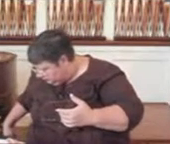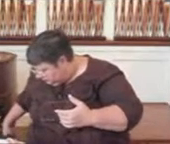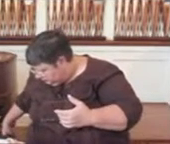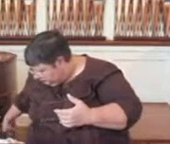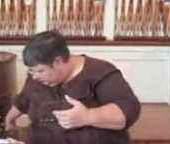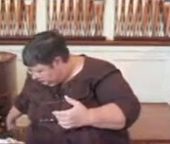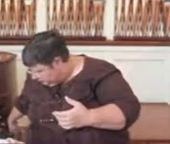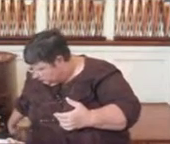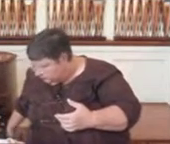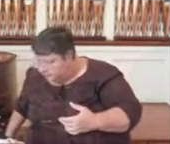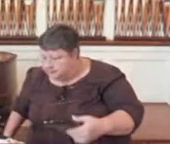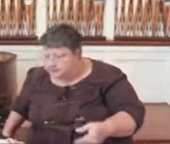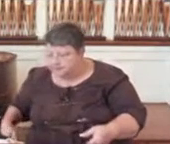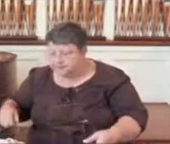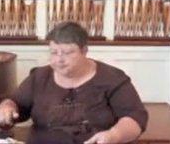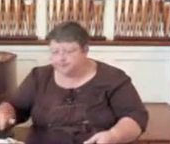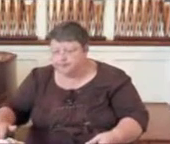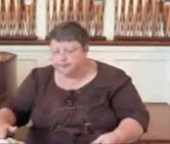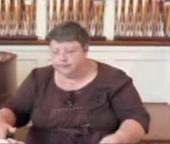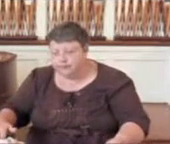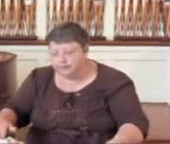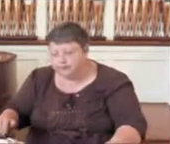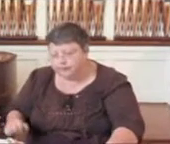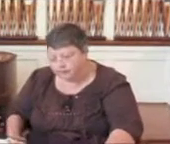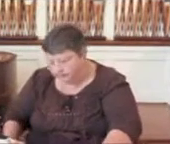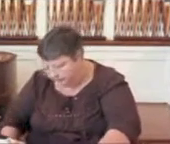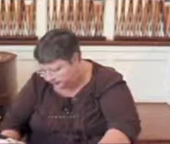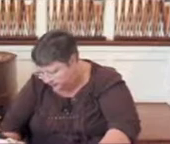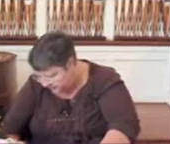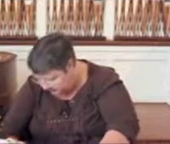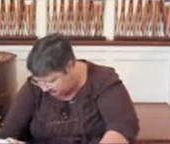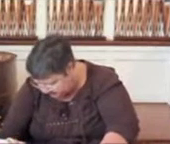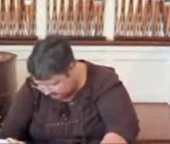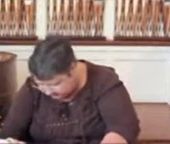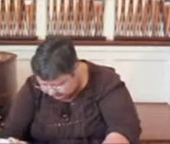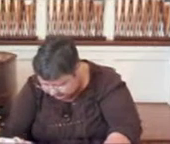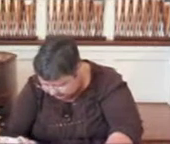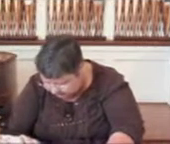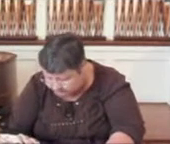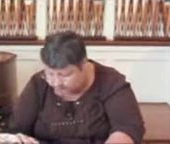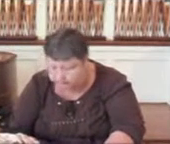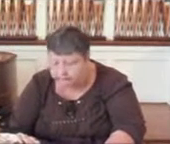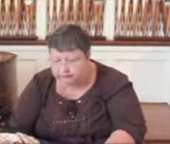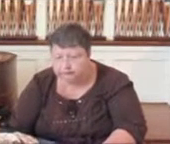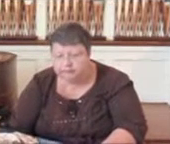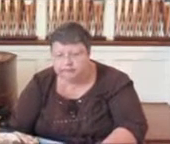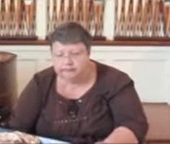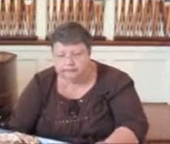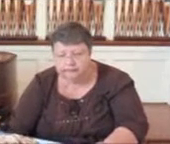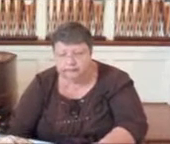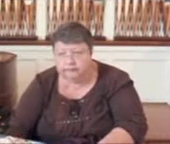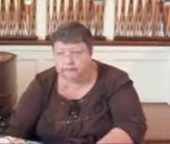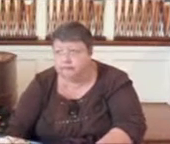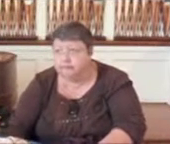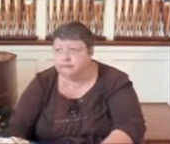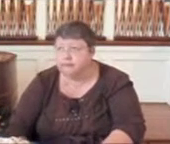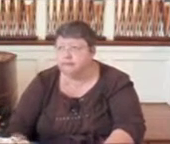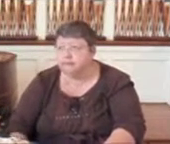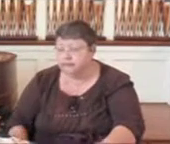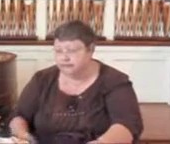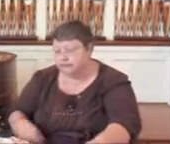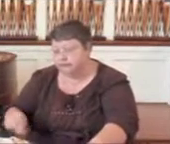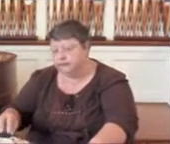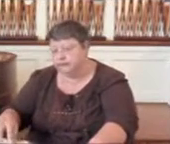that there is a team led by Mike Murray, primarily Mike, who count the offering after church